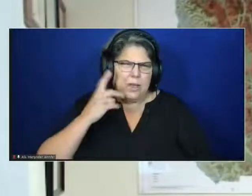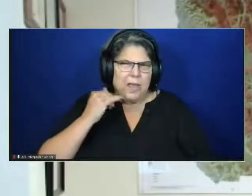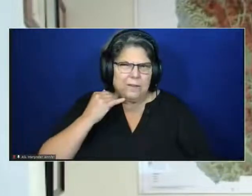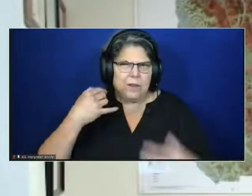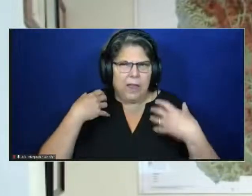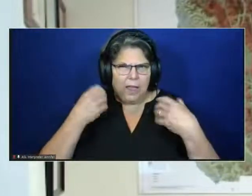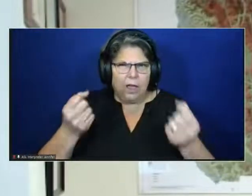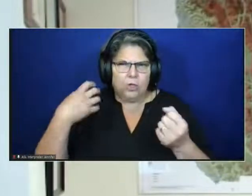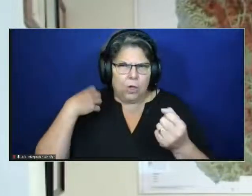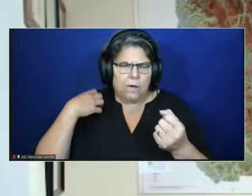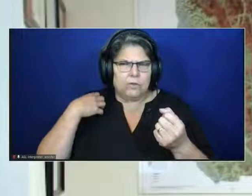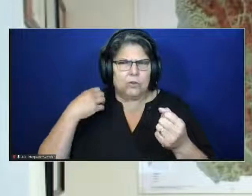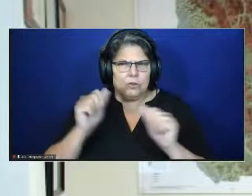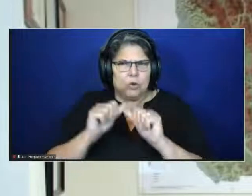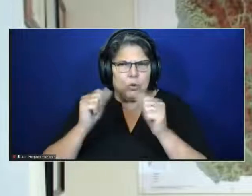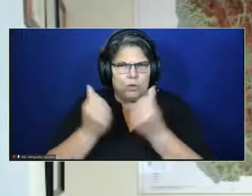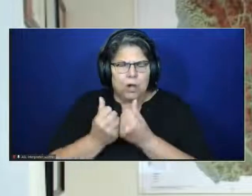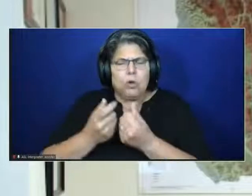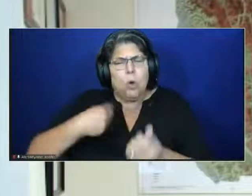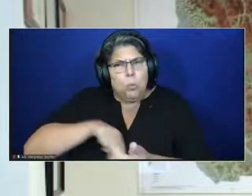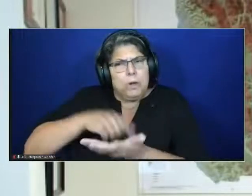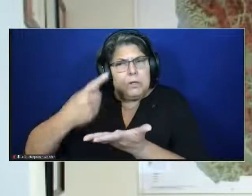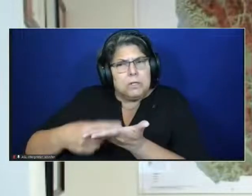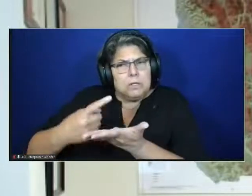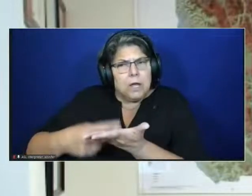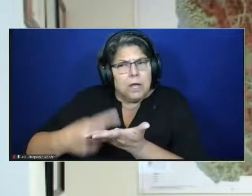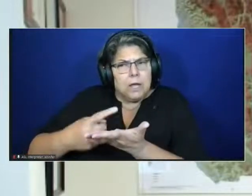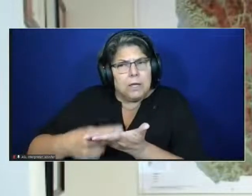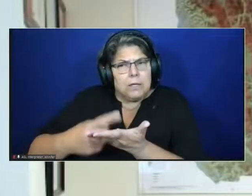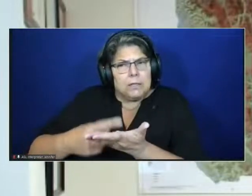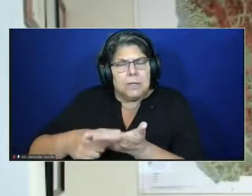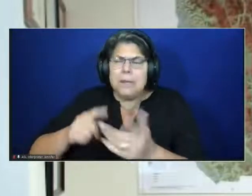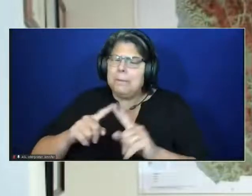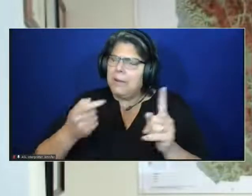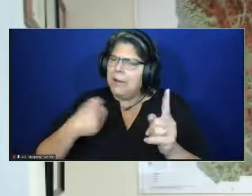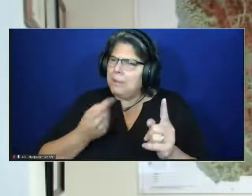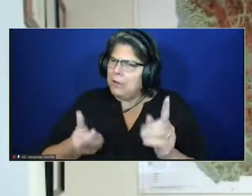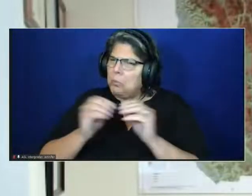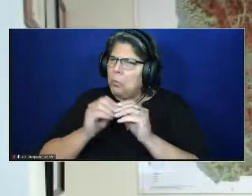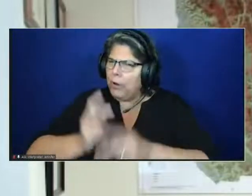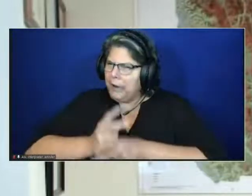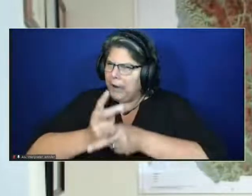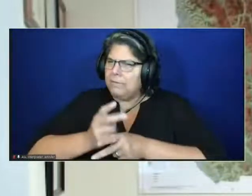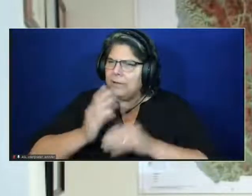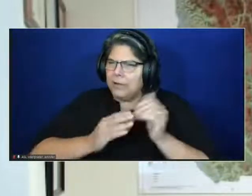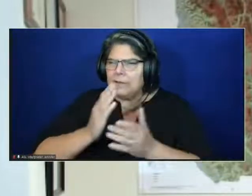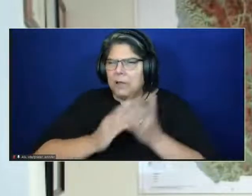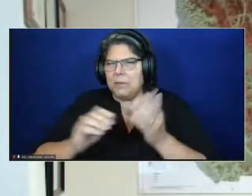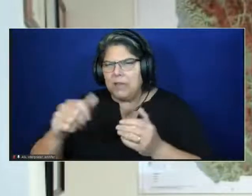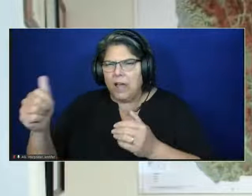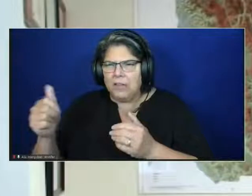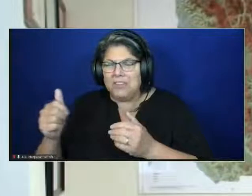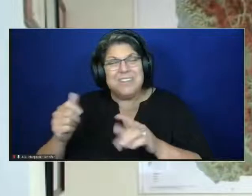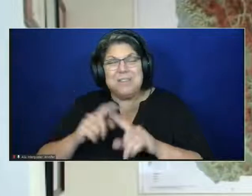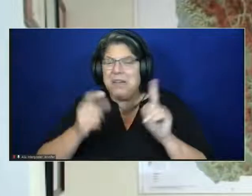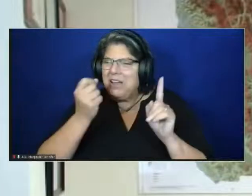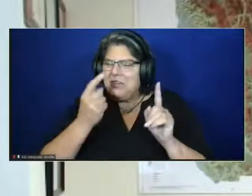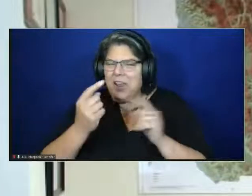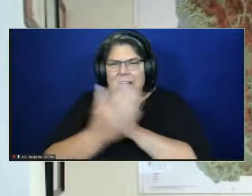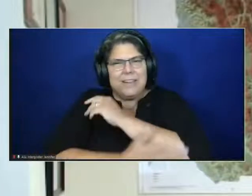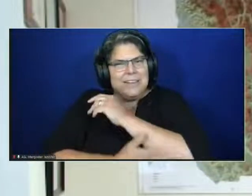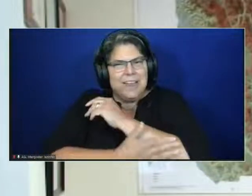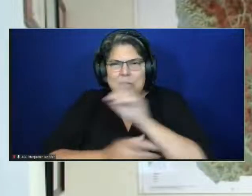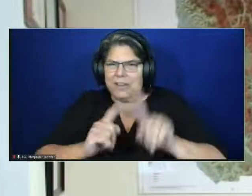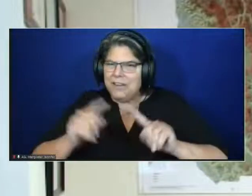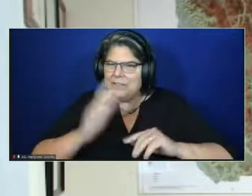is discussing them. But again, I may be a little bit more cautious than they are. They're also a different set of counties and